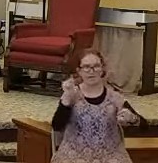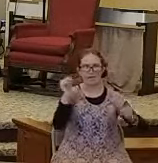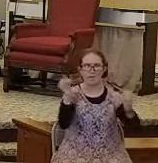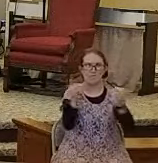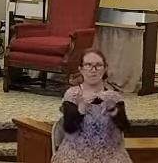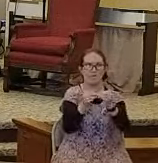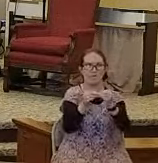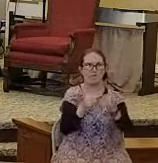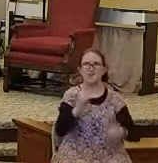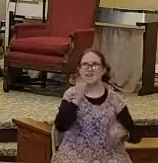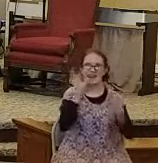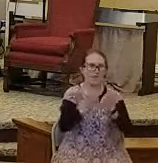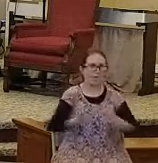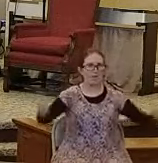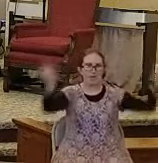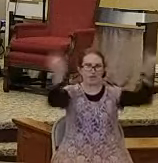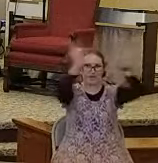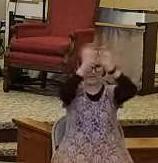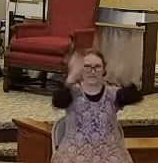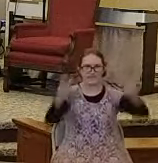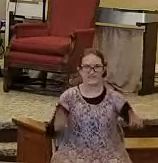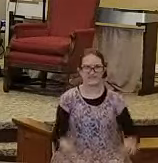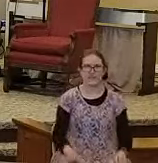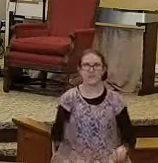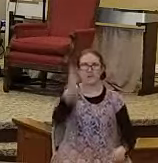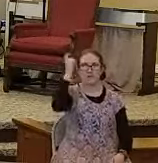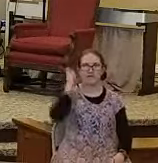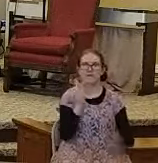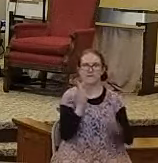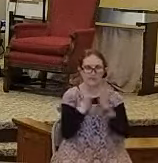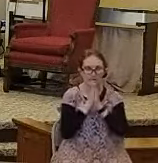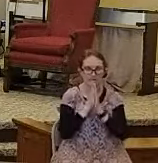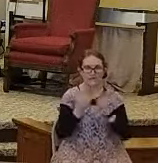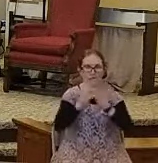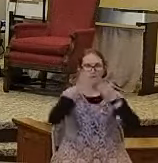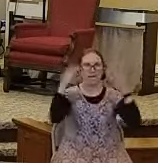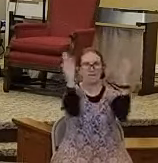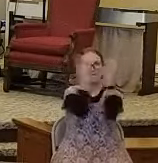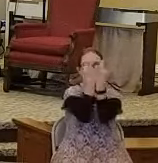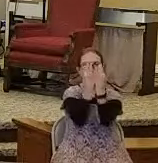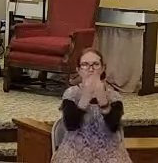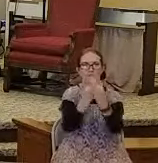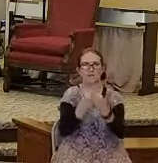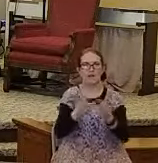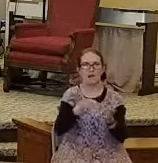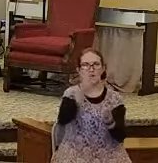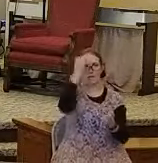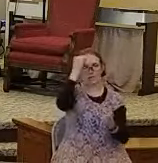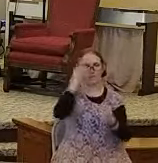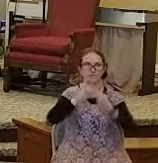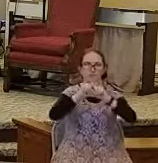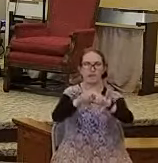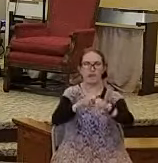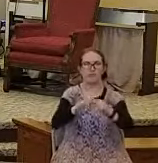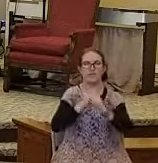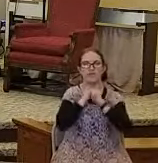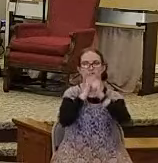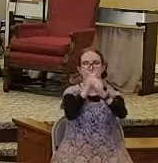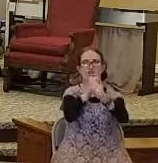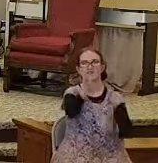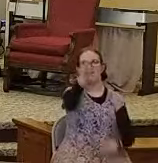anymore. It's not worth it. But because of the prayers of my family, because I learned to lean and trust on